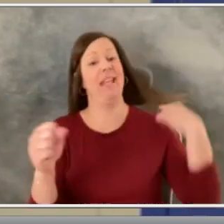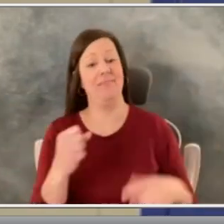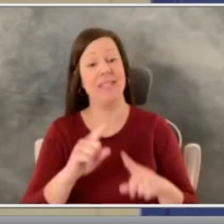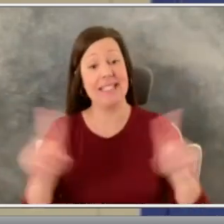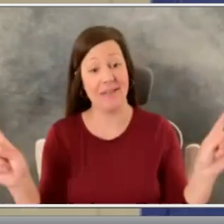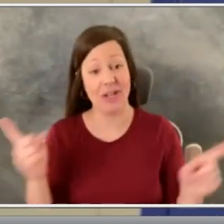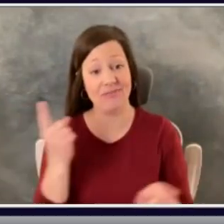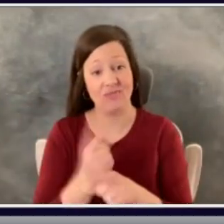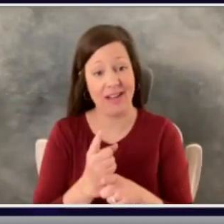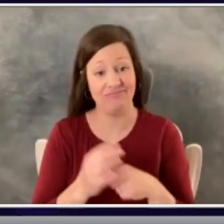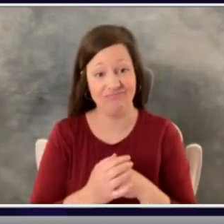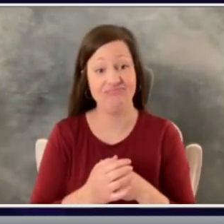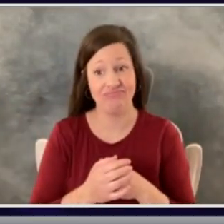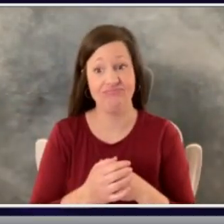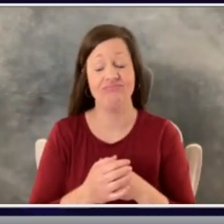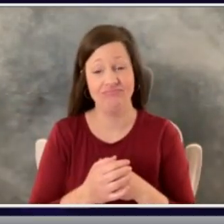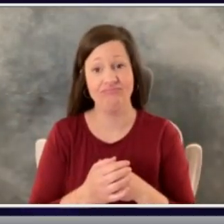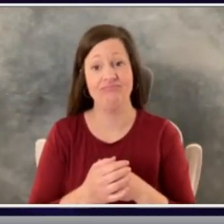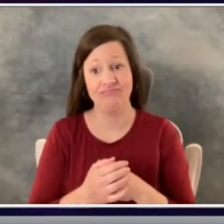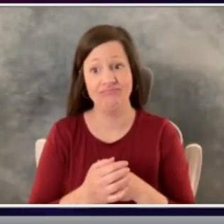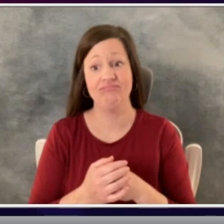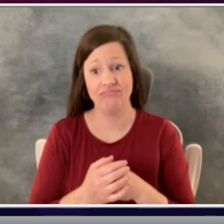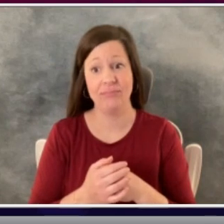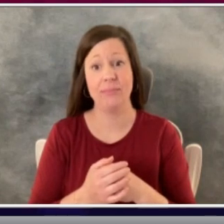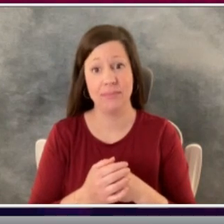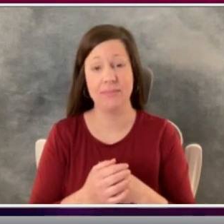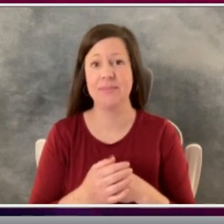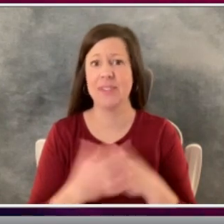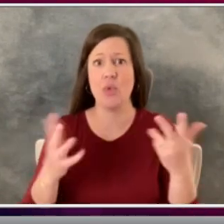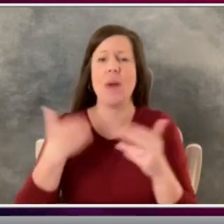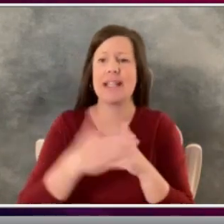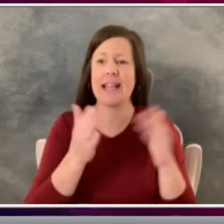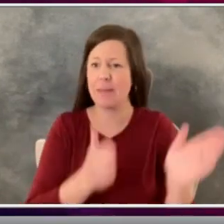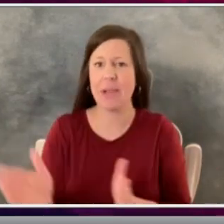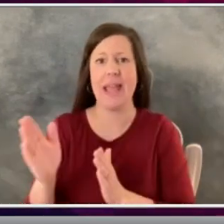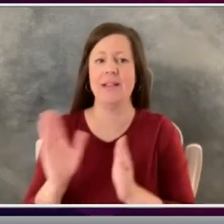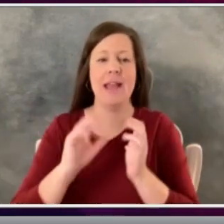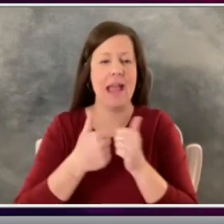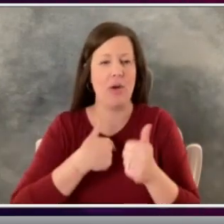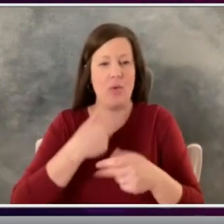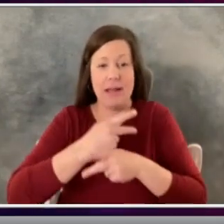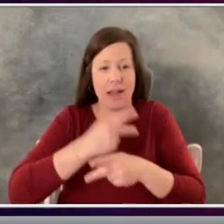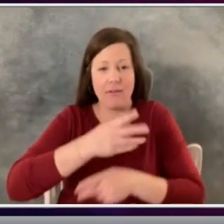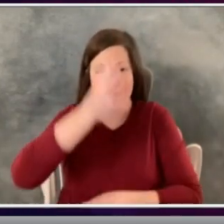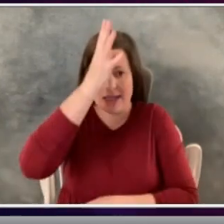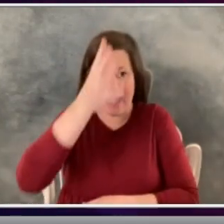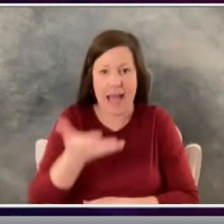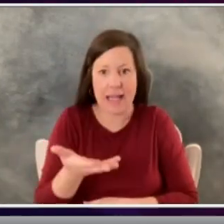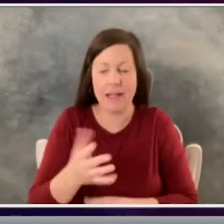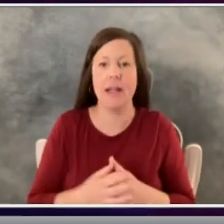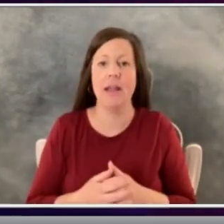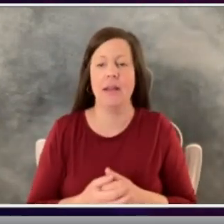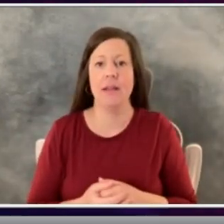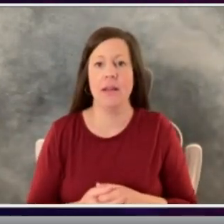of facilities. What's the next plan? How do I care for my dad? How do I make